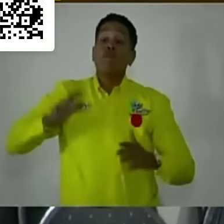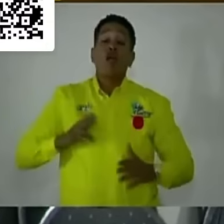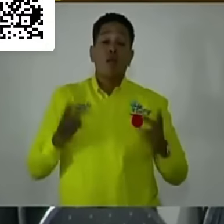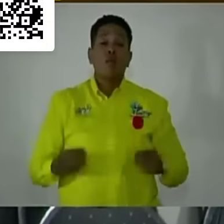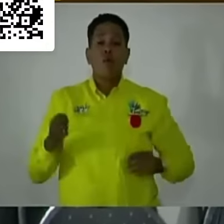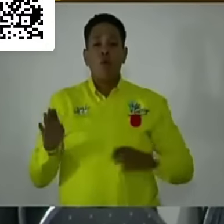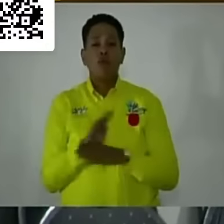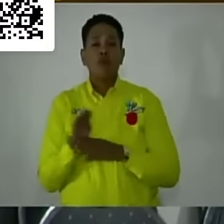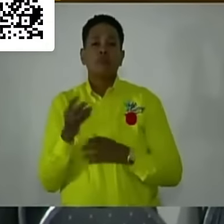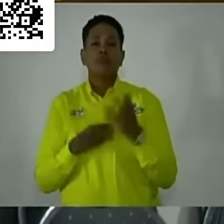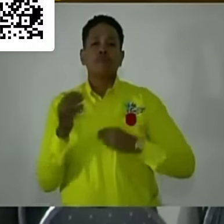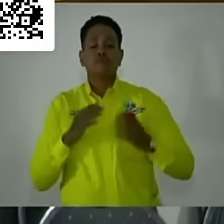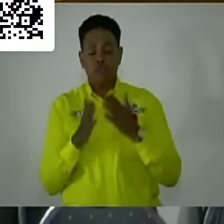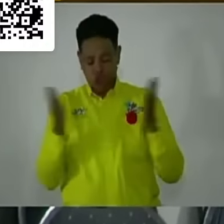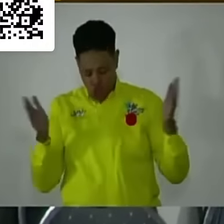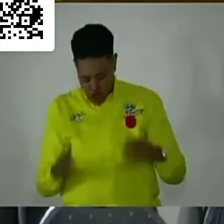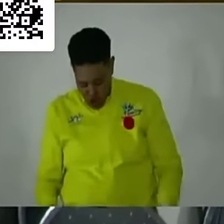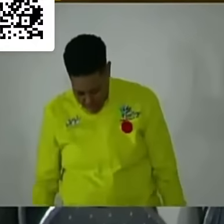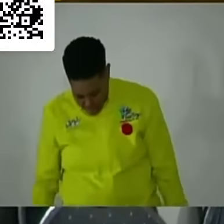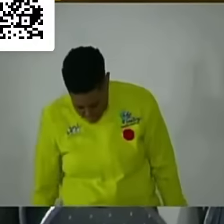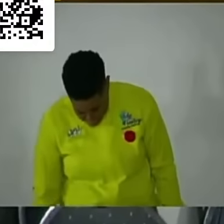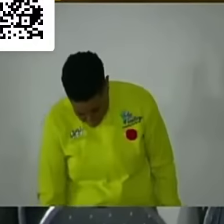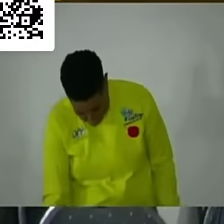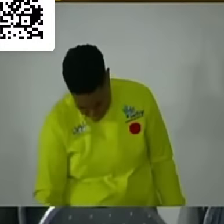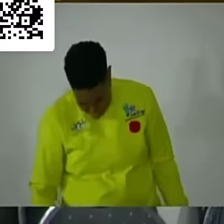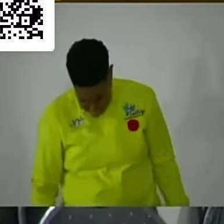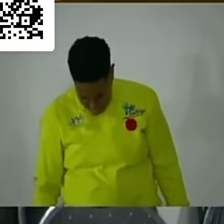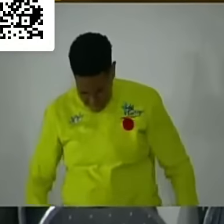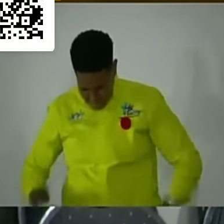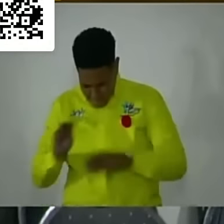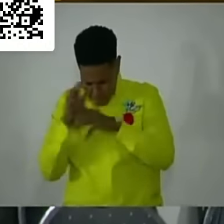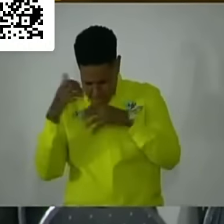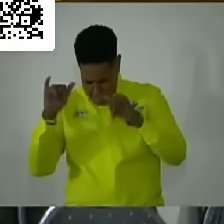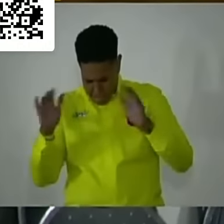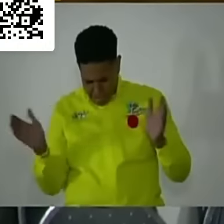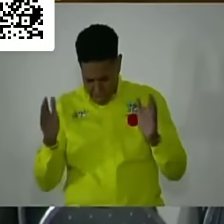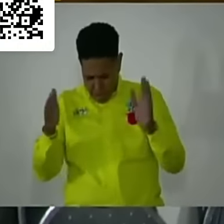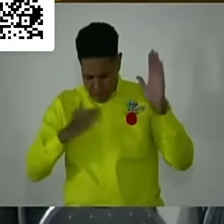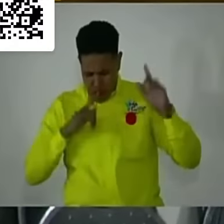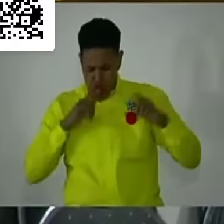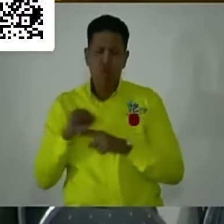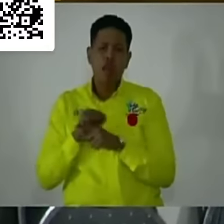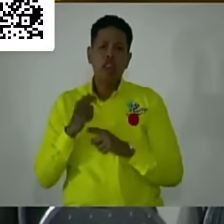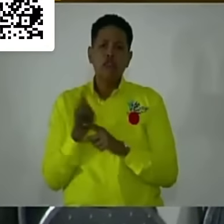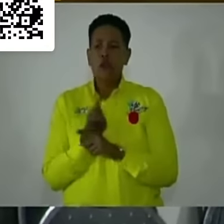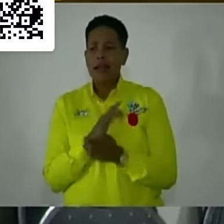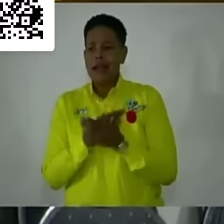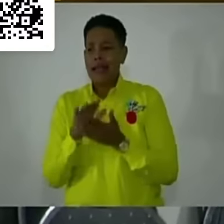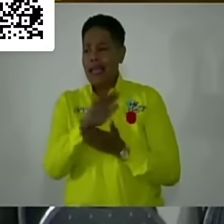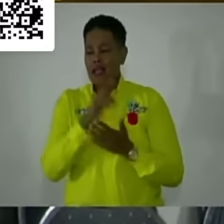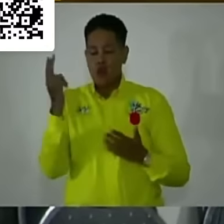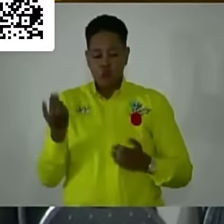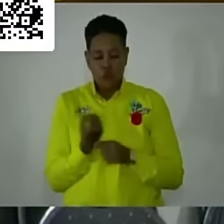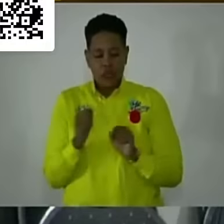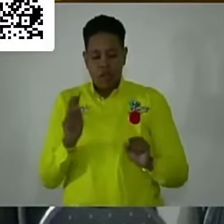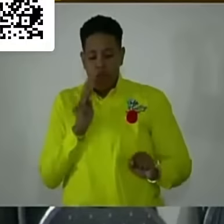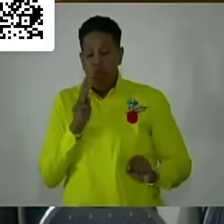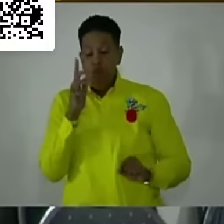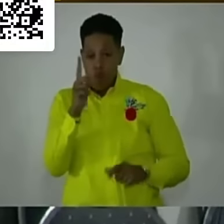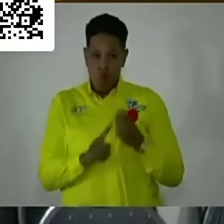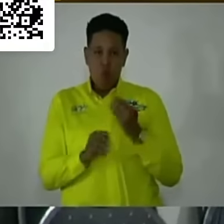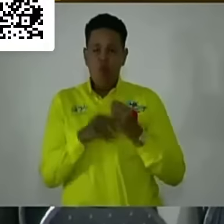commerce generally. The ministry continues to urge citizens, however, to practice proper hygiene, use safe water,